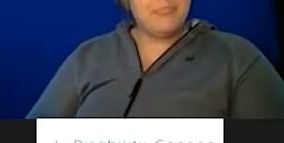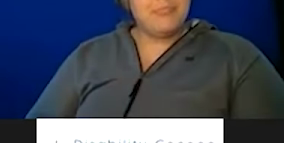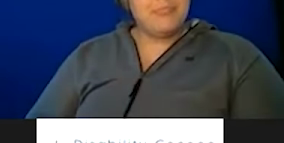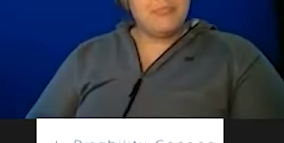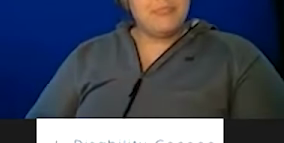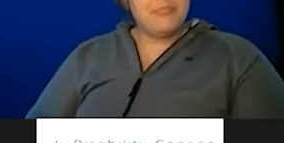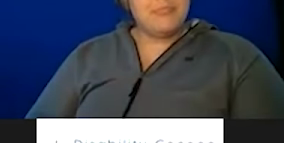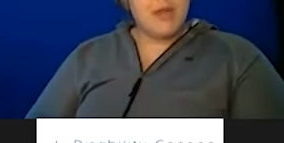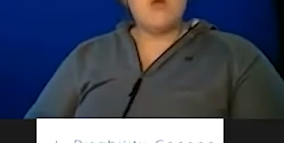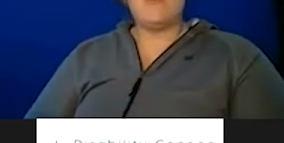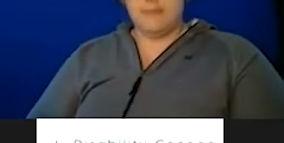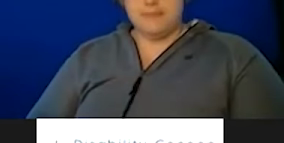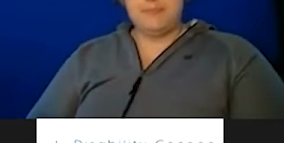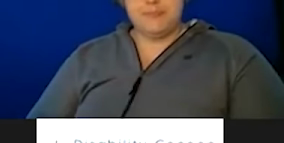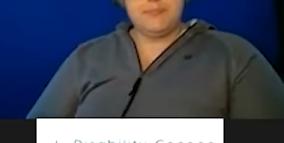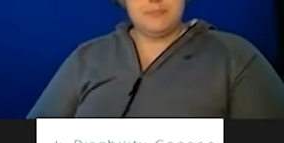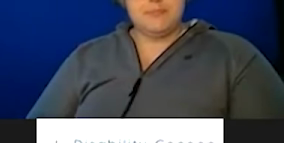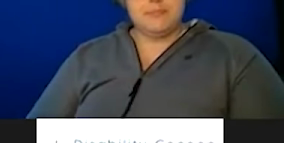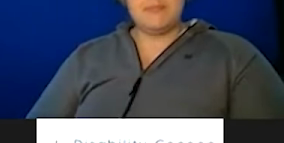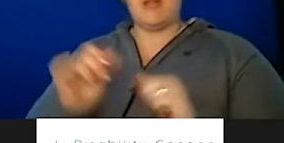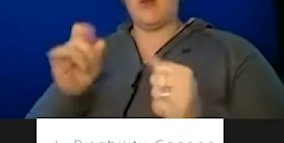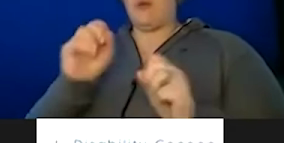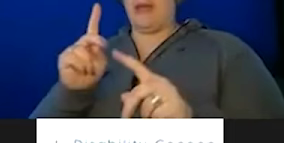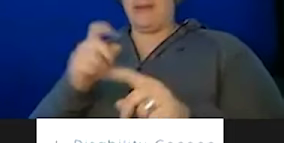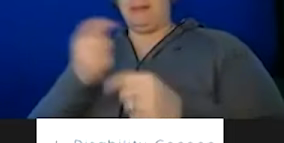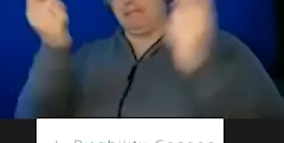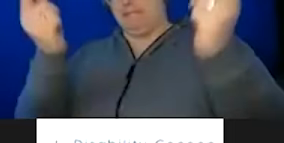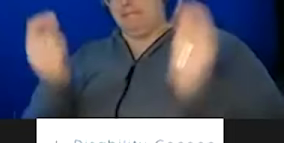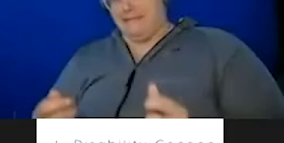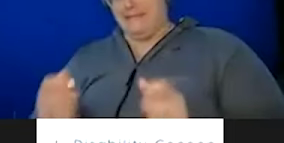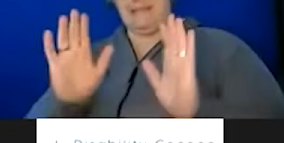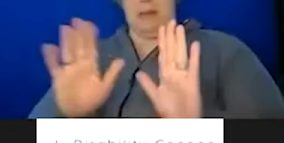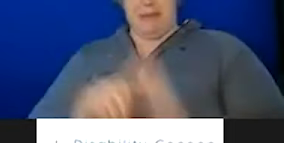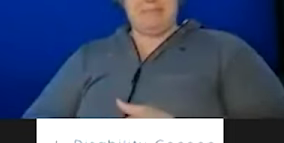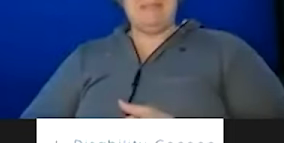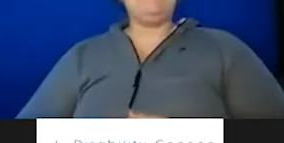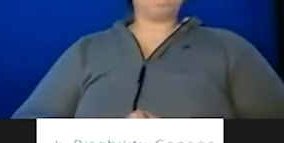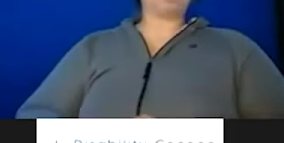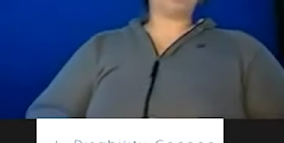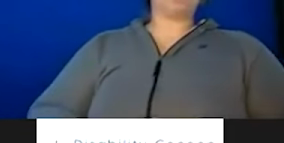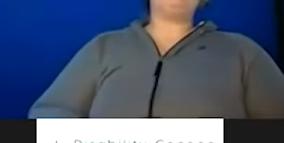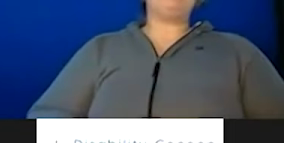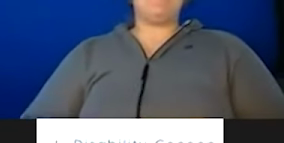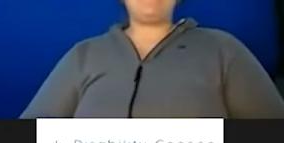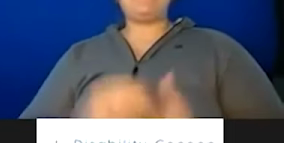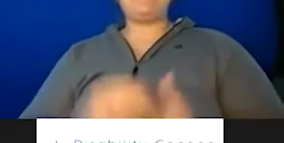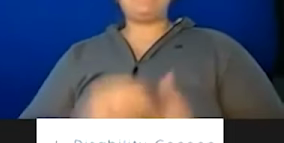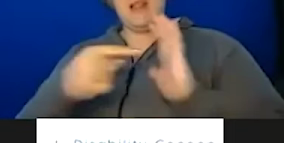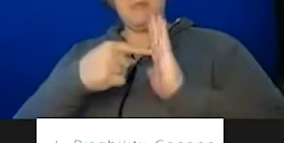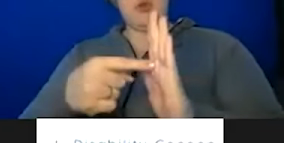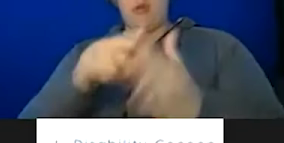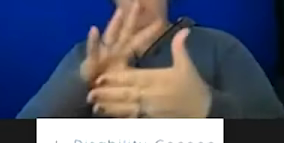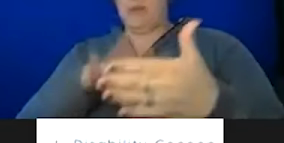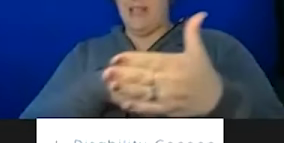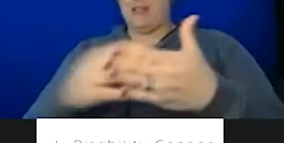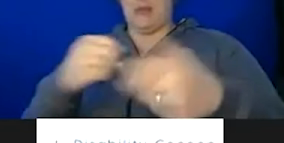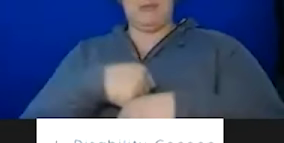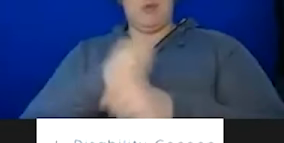now. Okay, so now that he's gone through all the work of deleting those schedules, I'm going to show you how easy it is to actually create